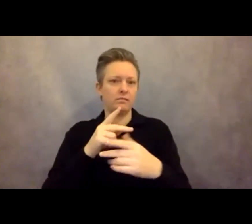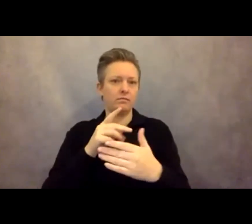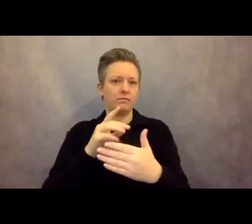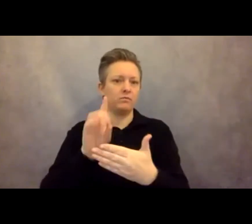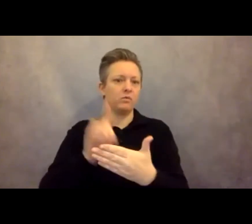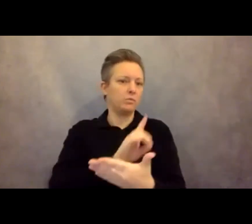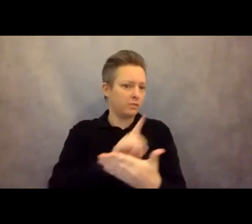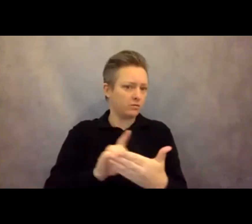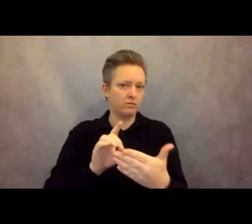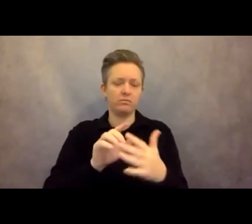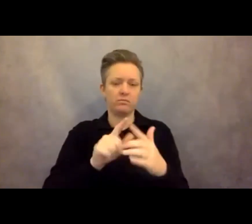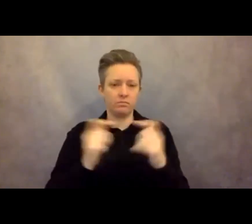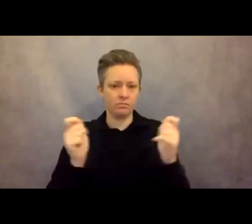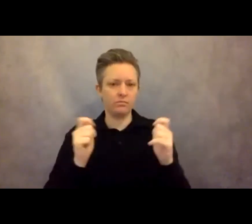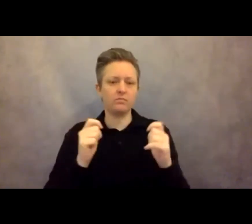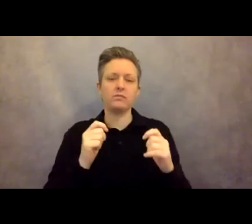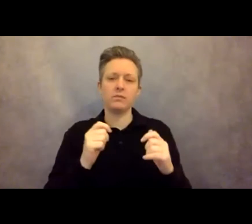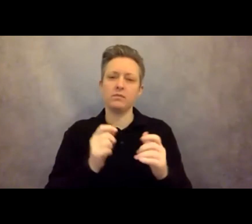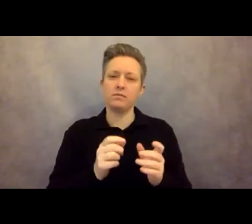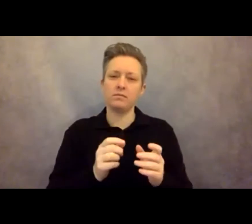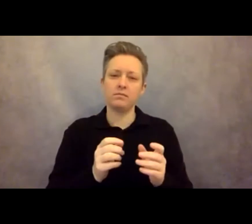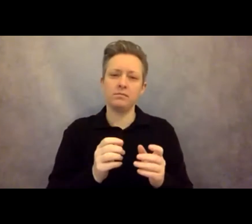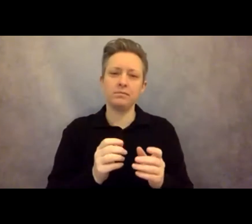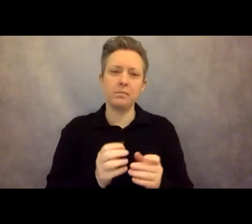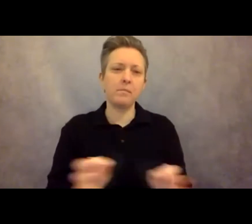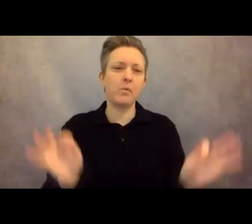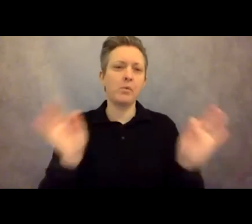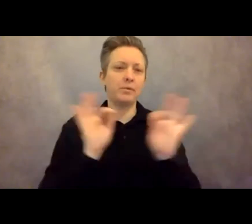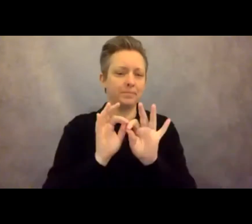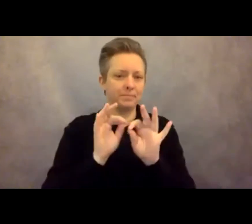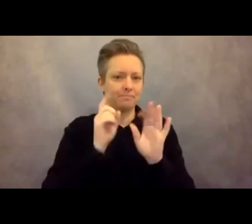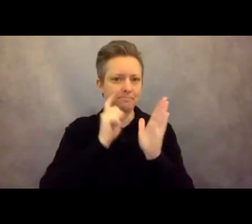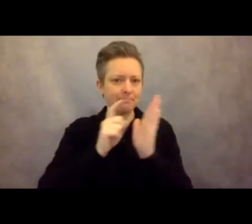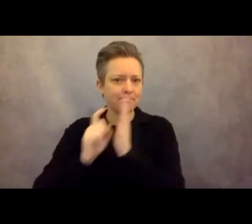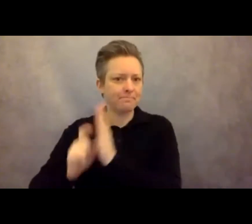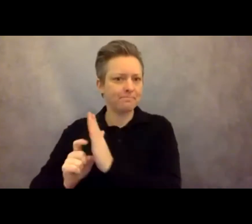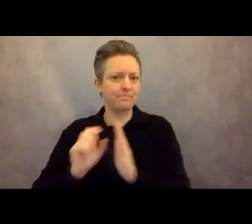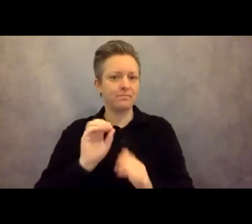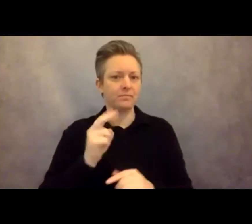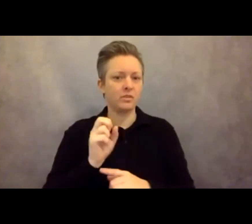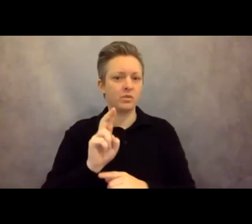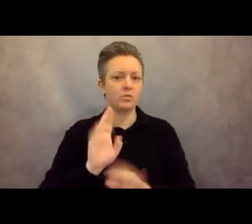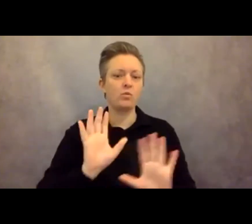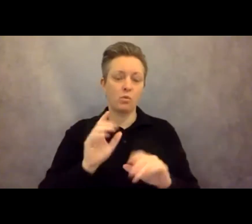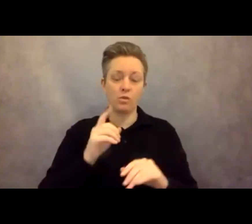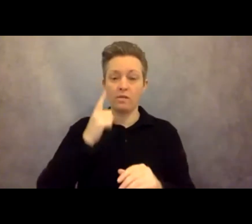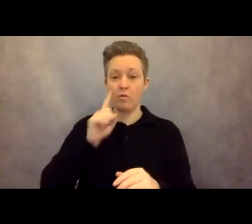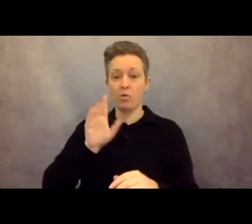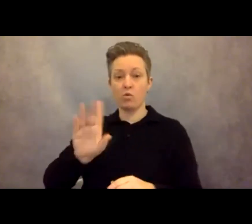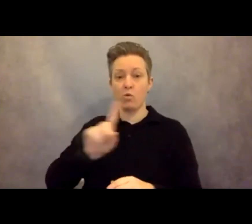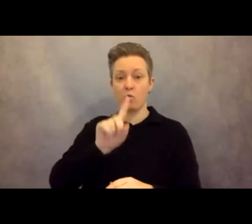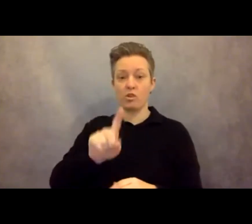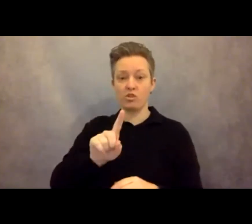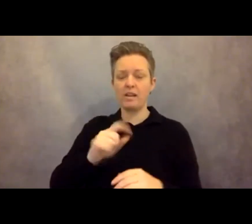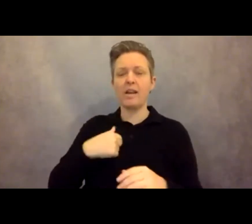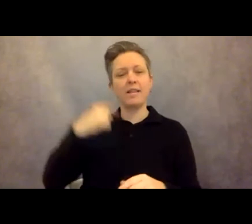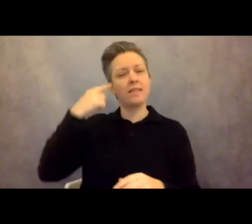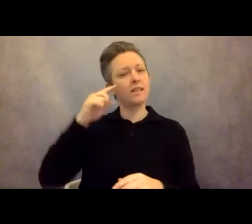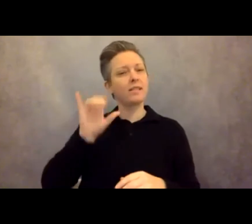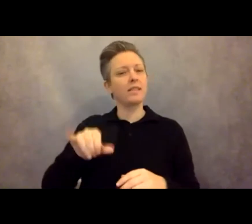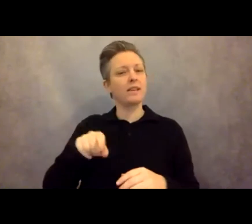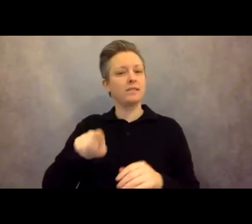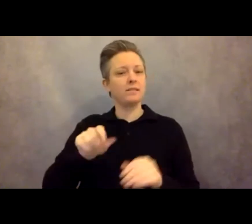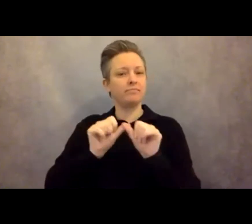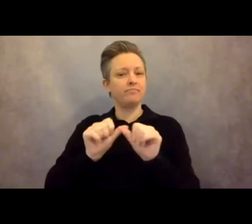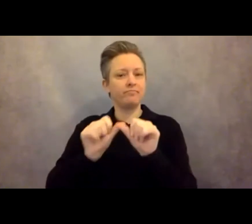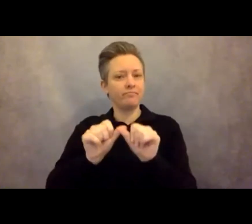is, to your question, I think that is an ongoing conversation, at least at OHSU,